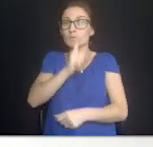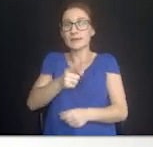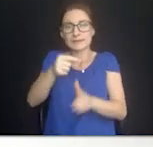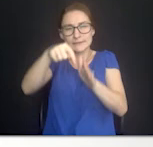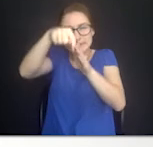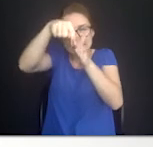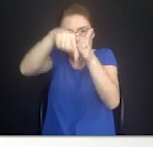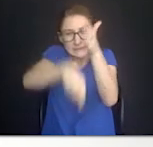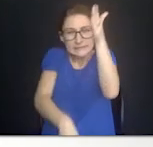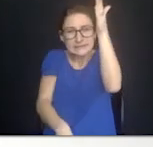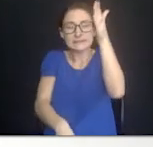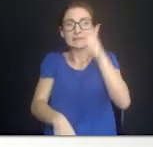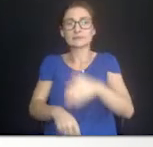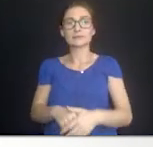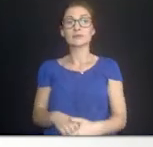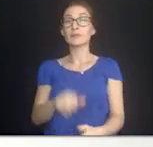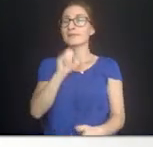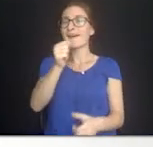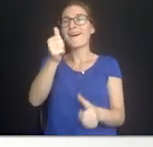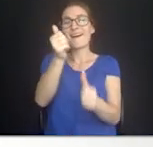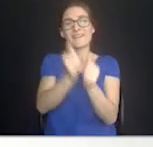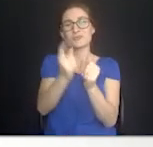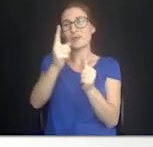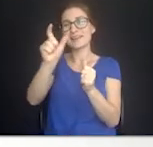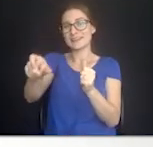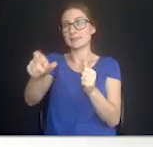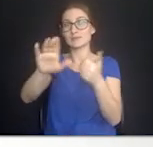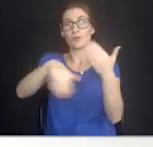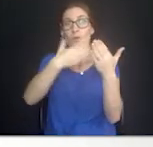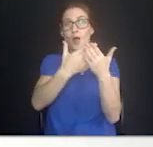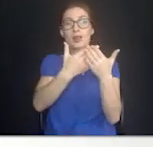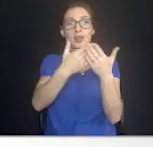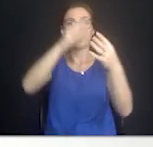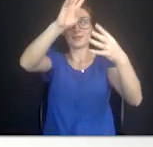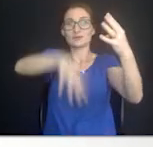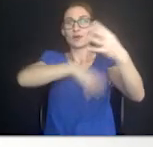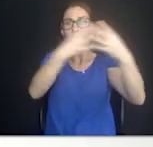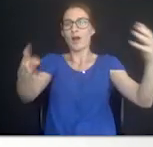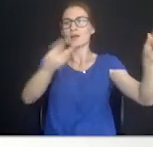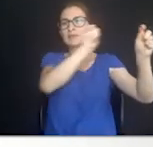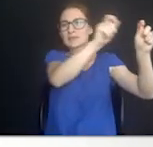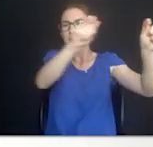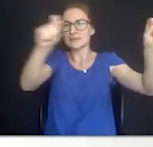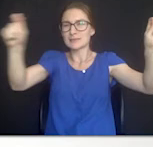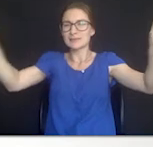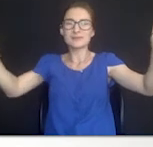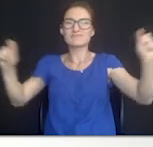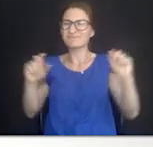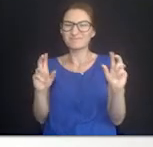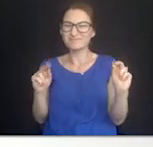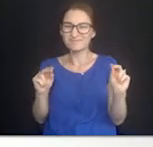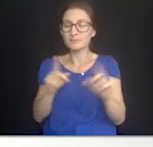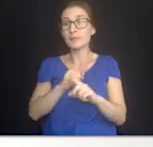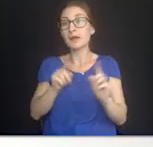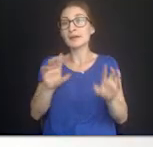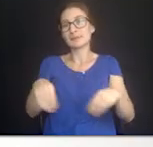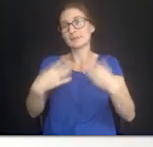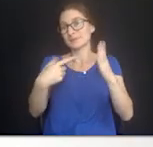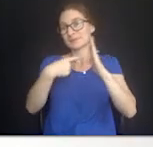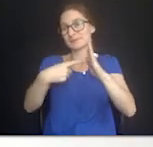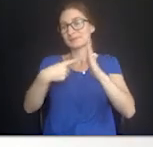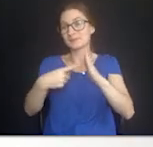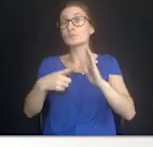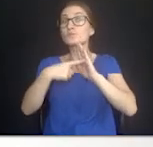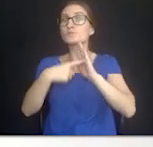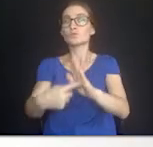not everyone needs all of the things that you see in these kind of charts. I just like to put it up as the example to help people understand that we go through